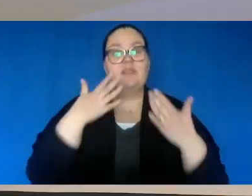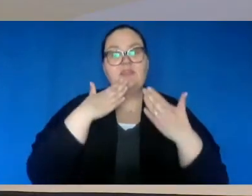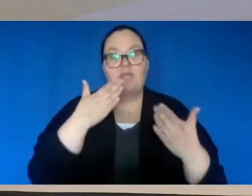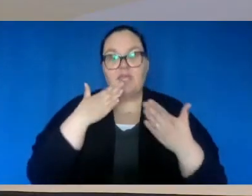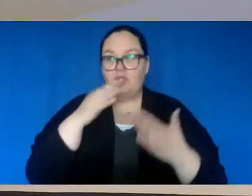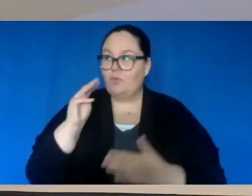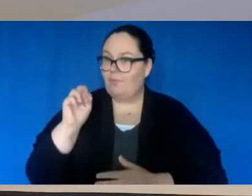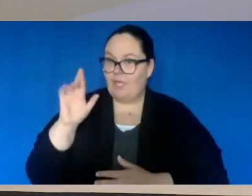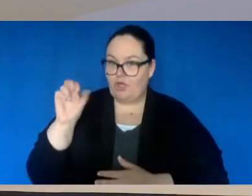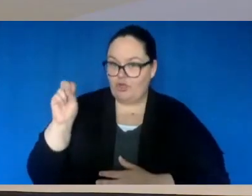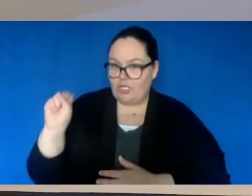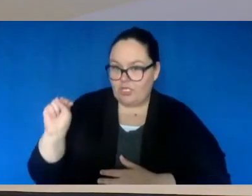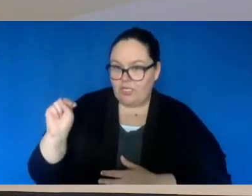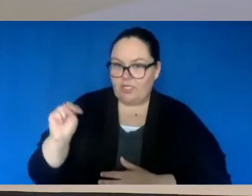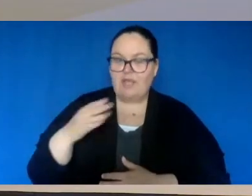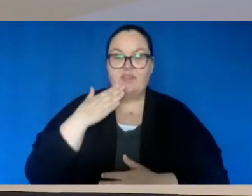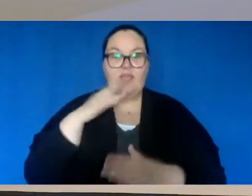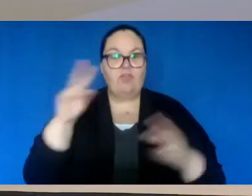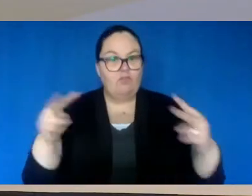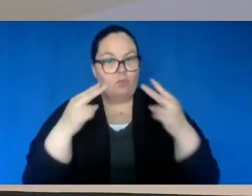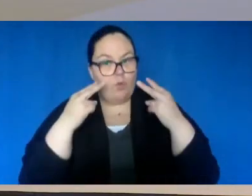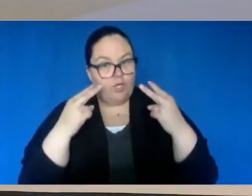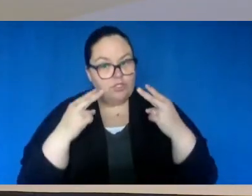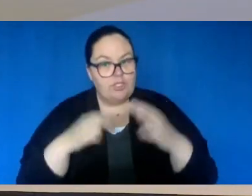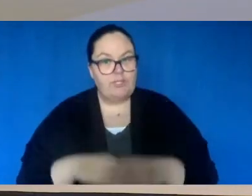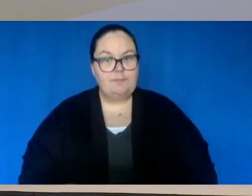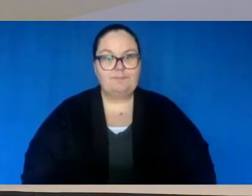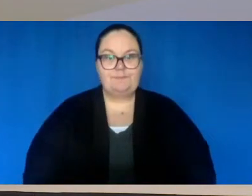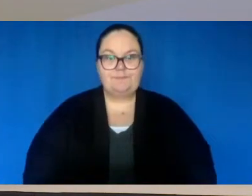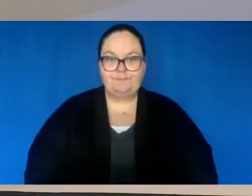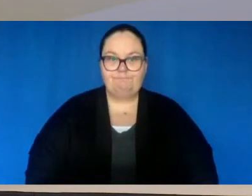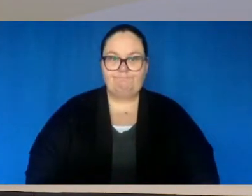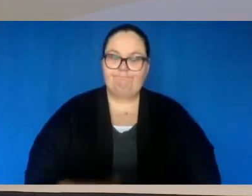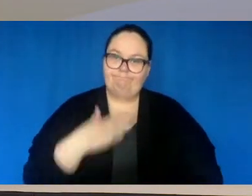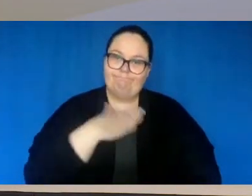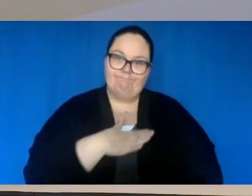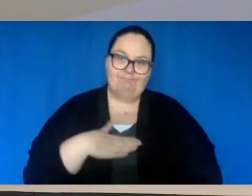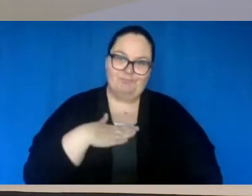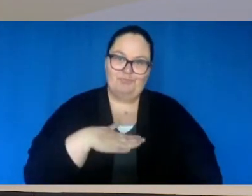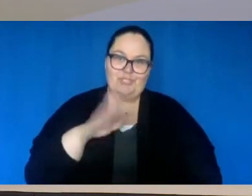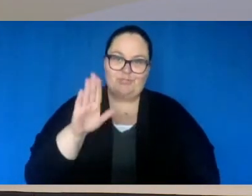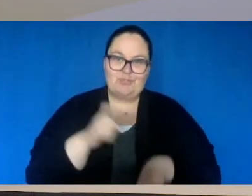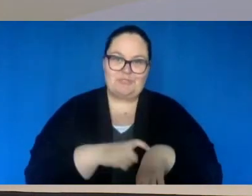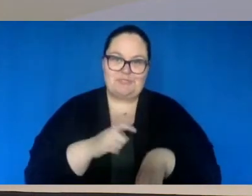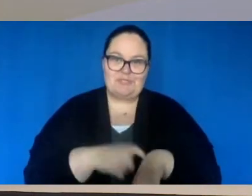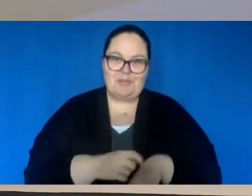Marion. Thank you all, and we appreciate your time.